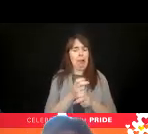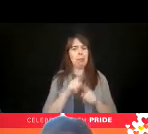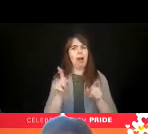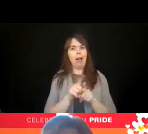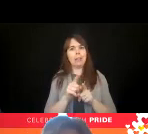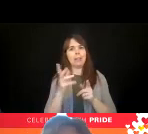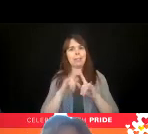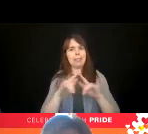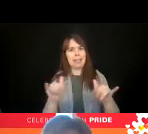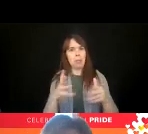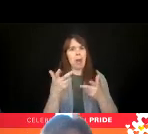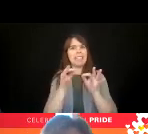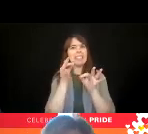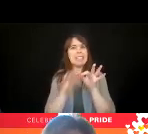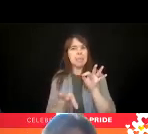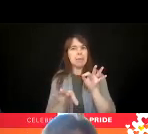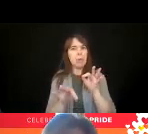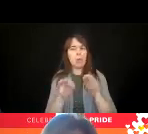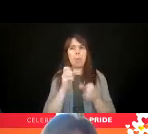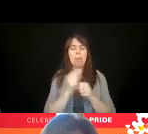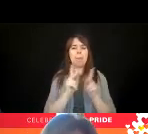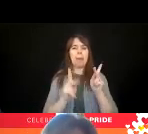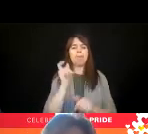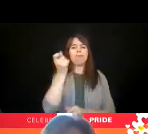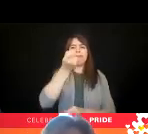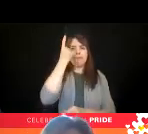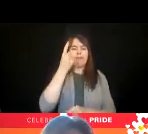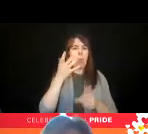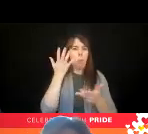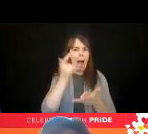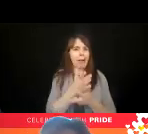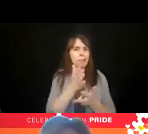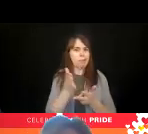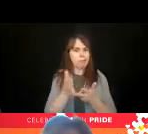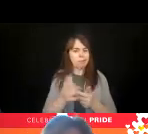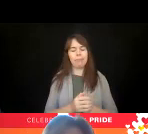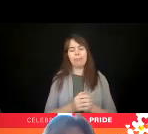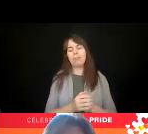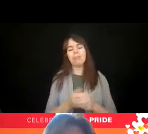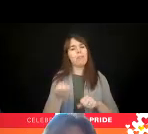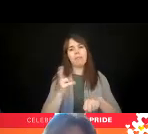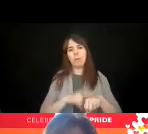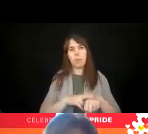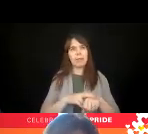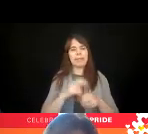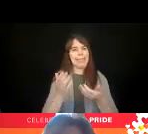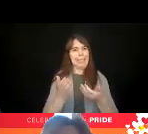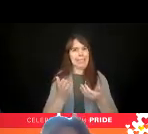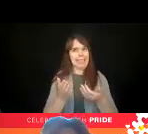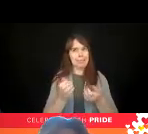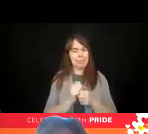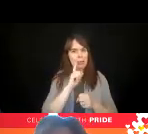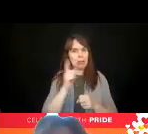and the hierarchy of the brand to make it easily understood. And of course, it's always important to make sure it's